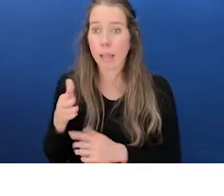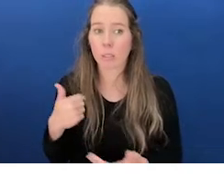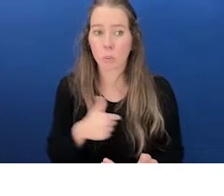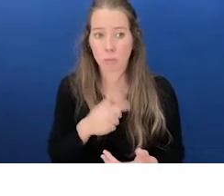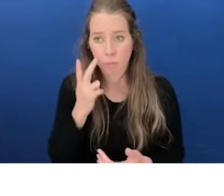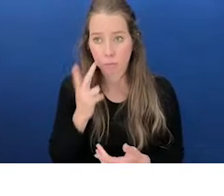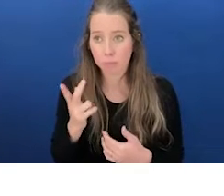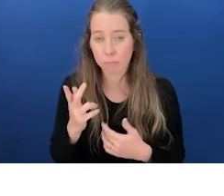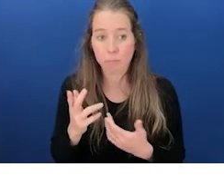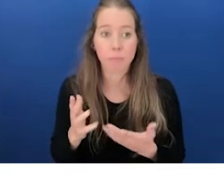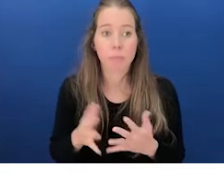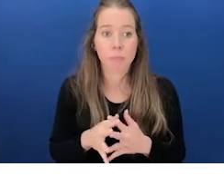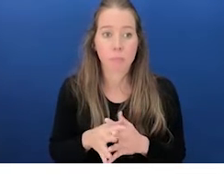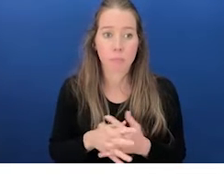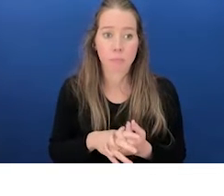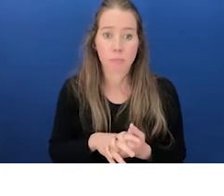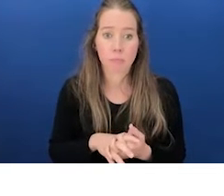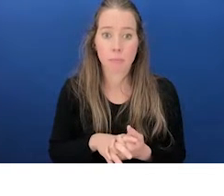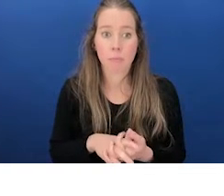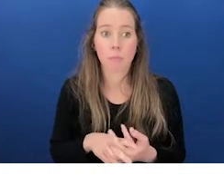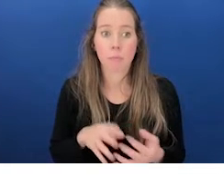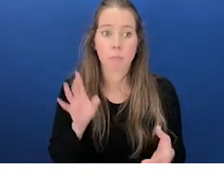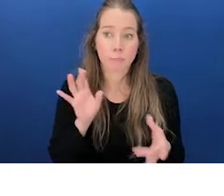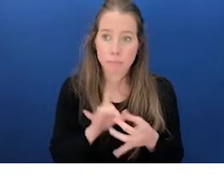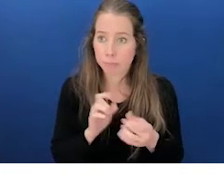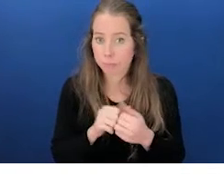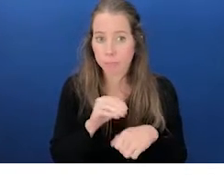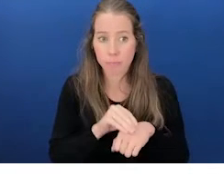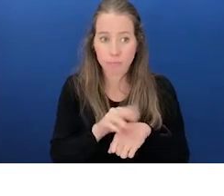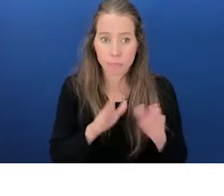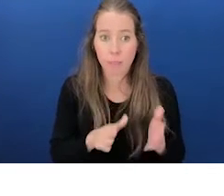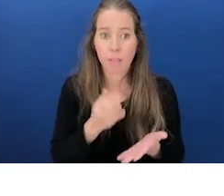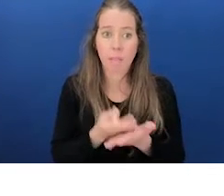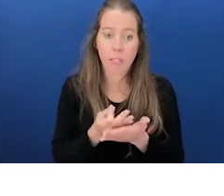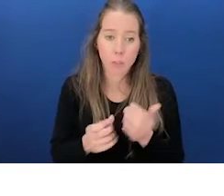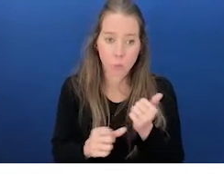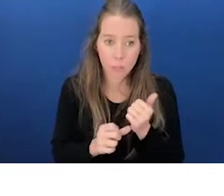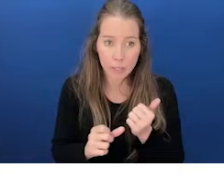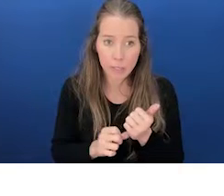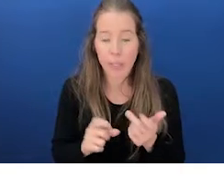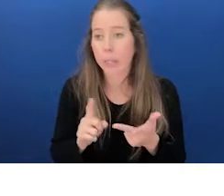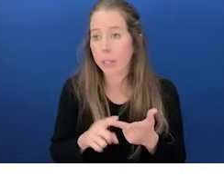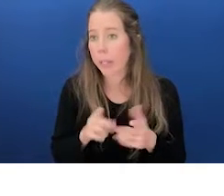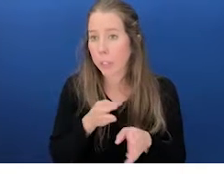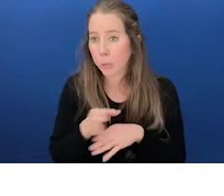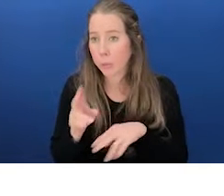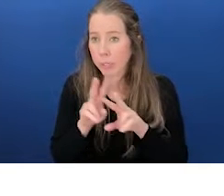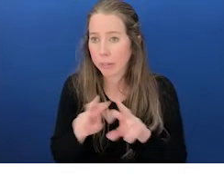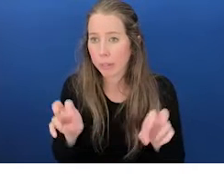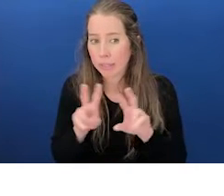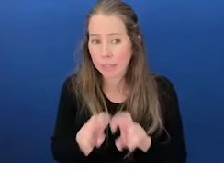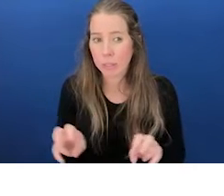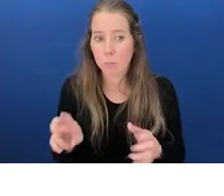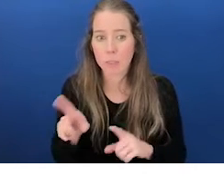students. So connecting with the counselor, financial aid, career assessments, any